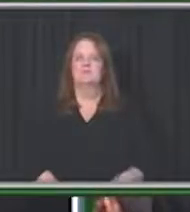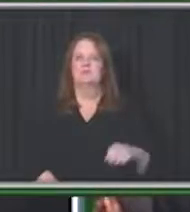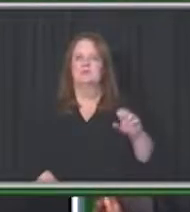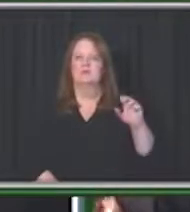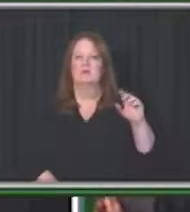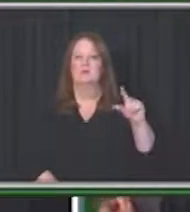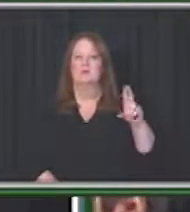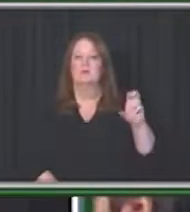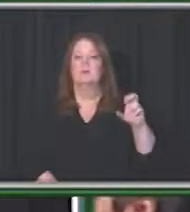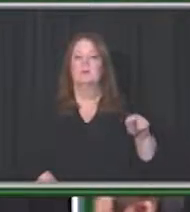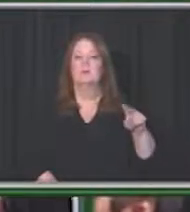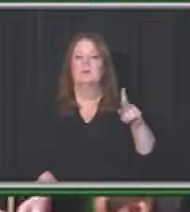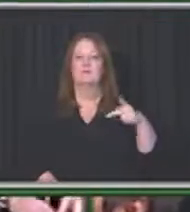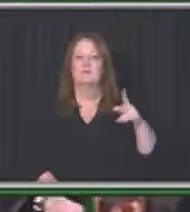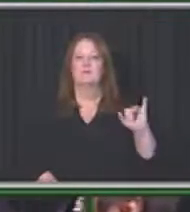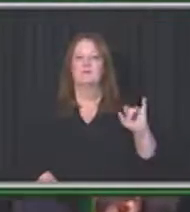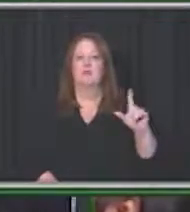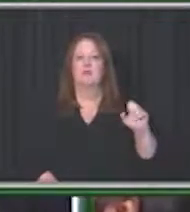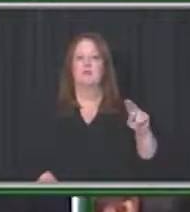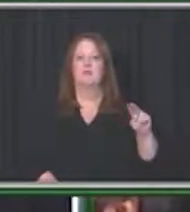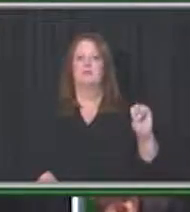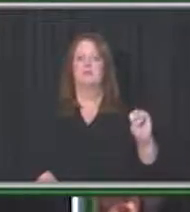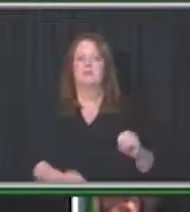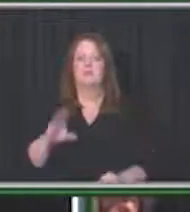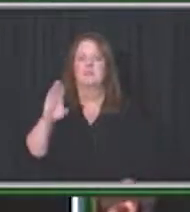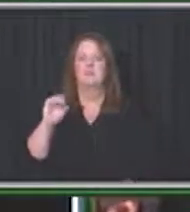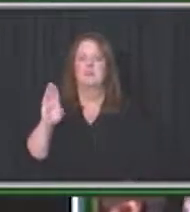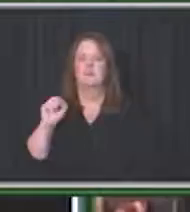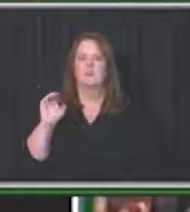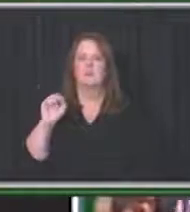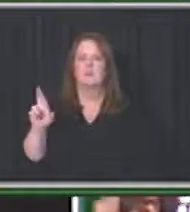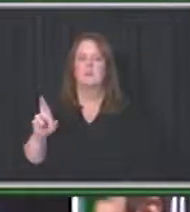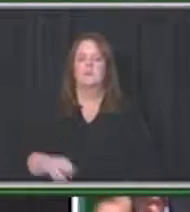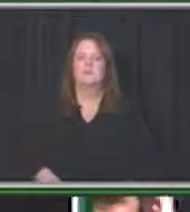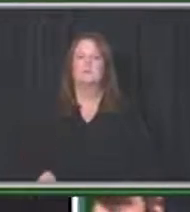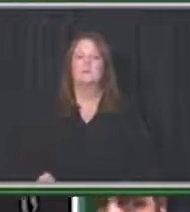Kuen Hai Lei. Bobby Rowe.